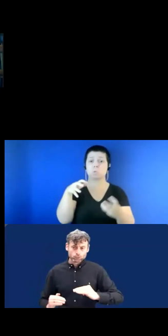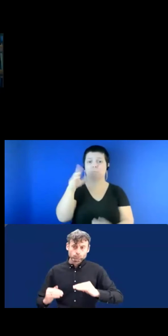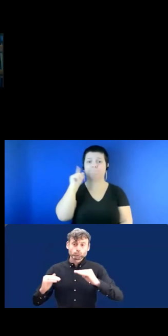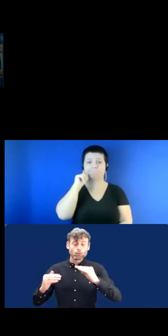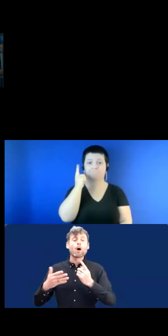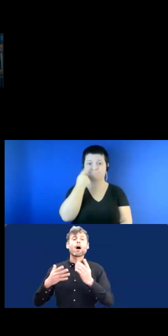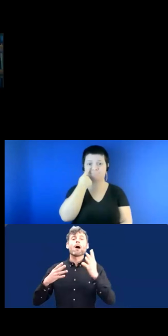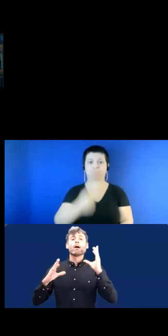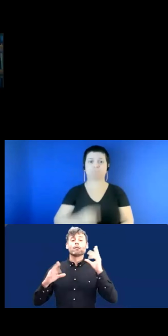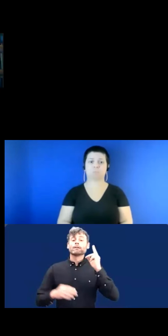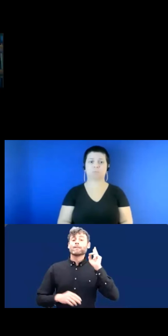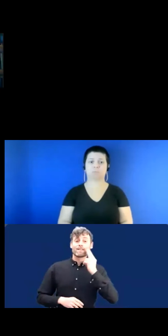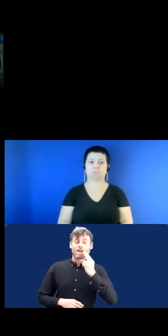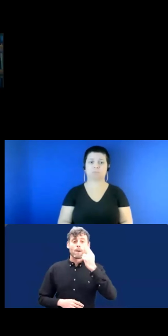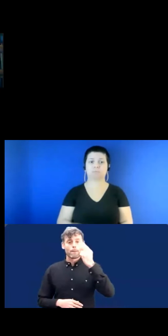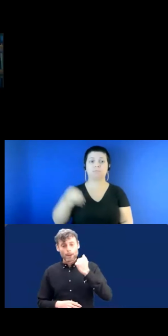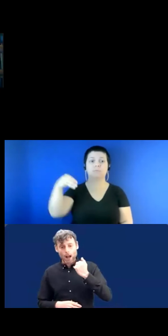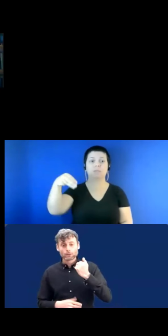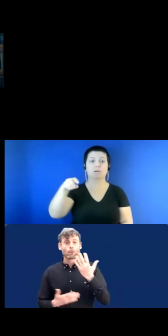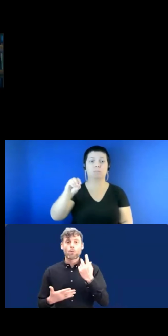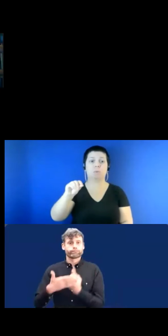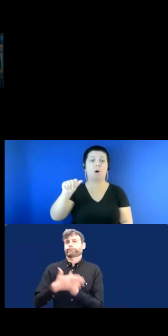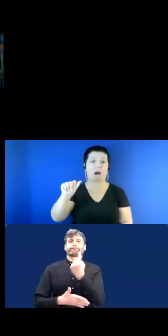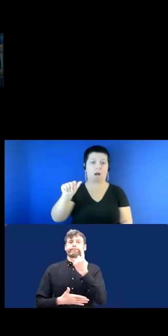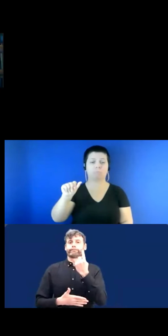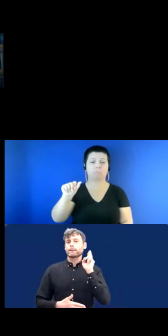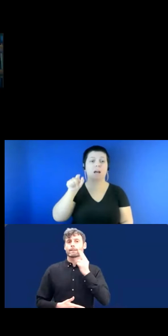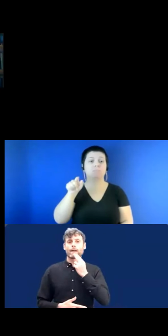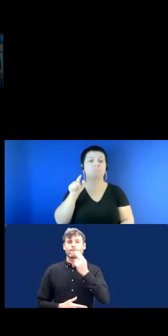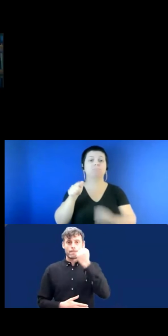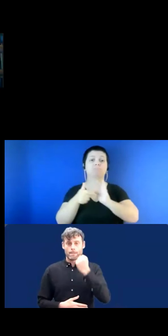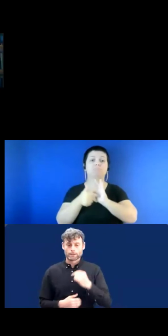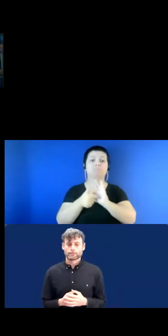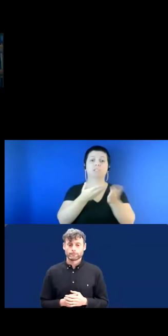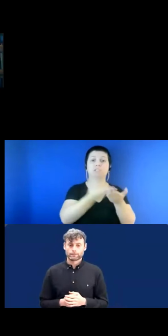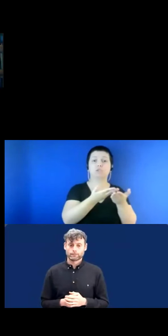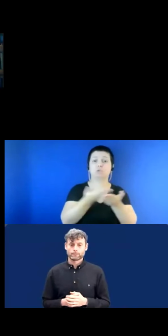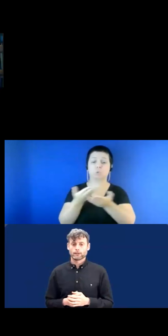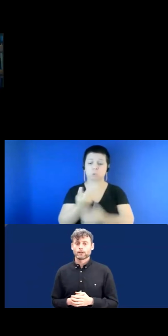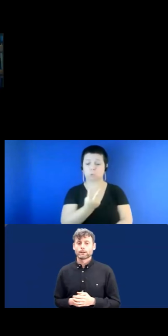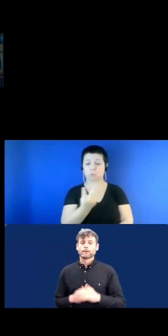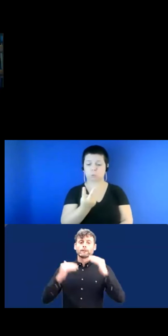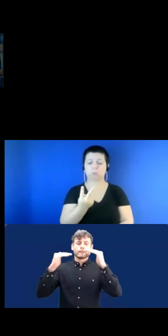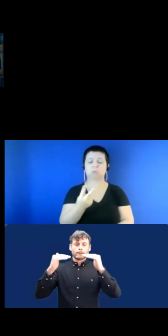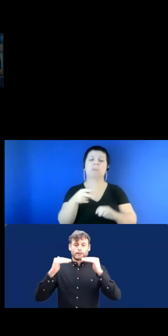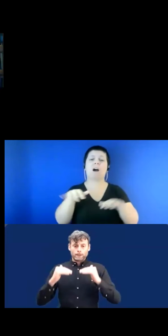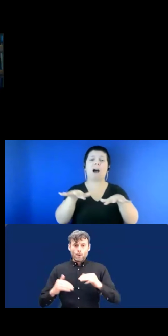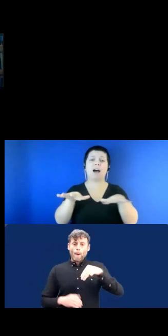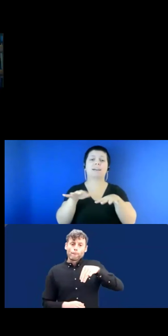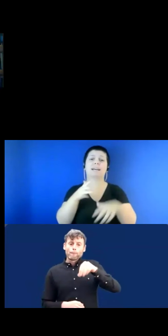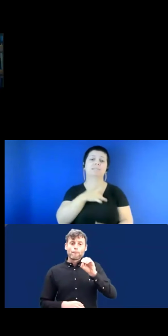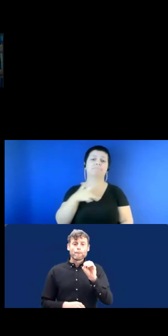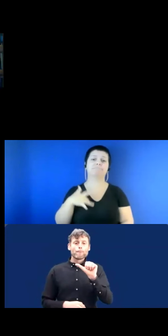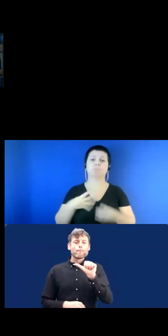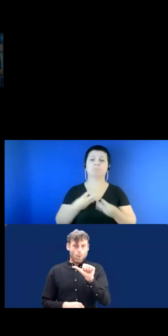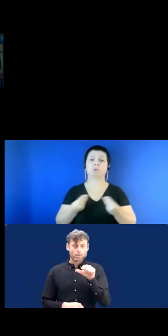Moa Walquist will share with you 2 interesting studies in relation to health and quality of life in people